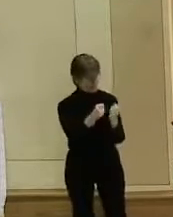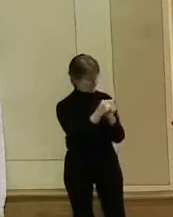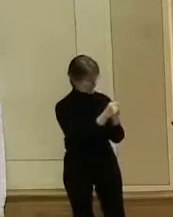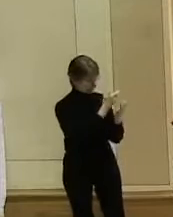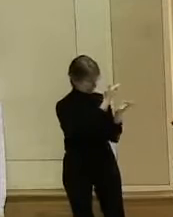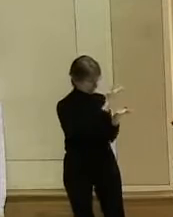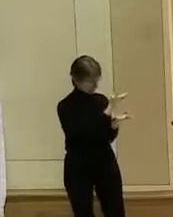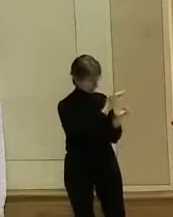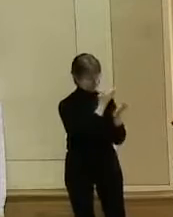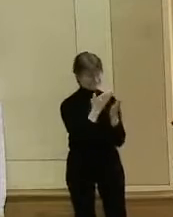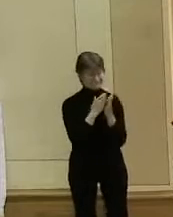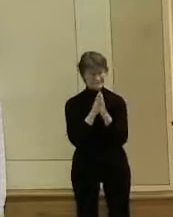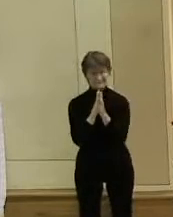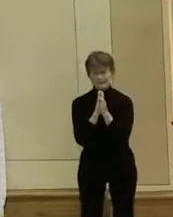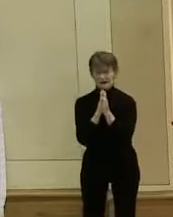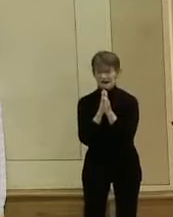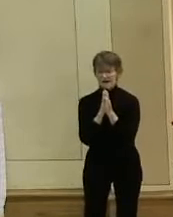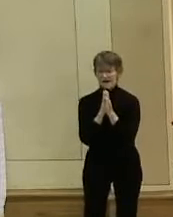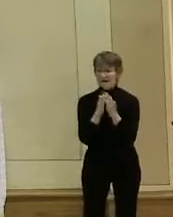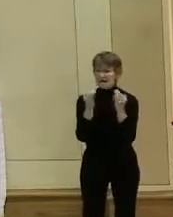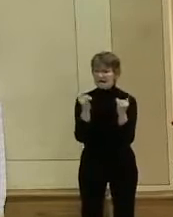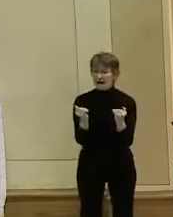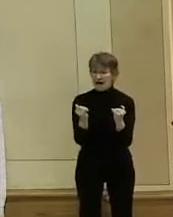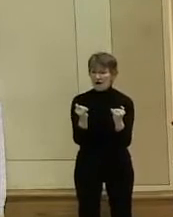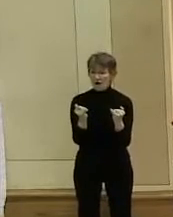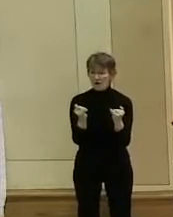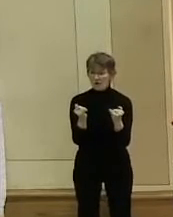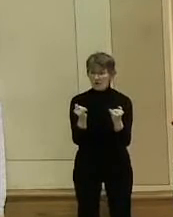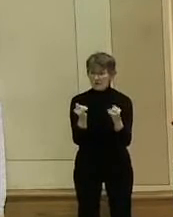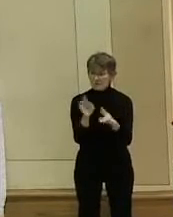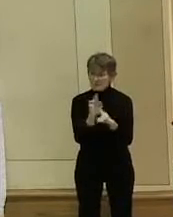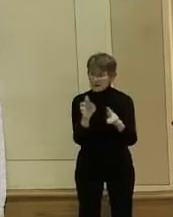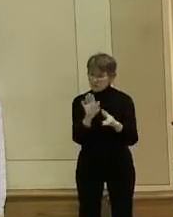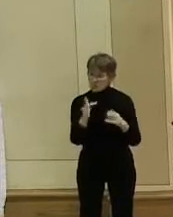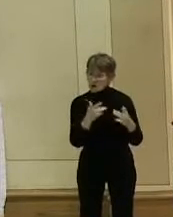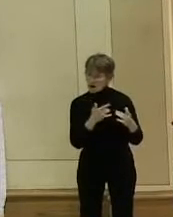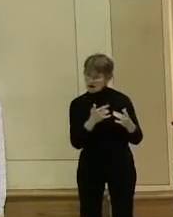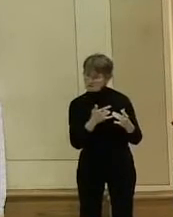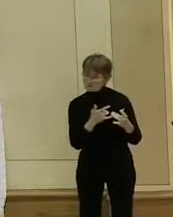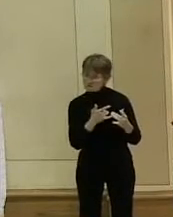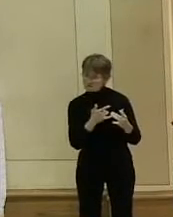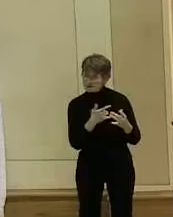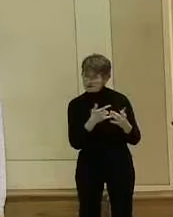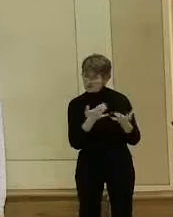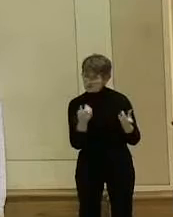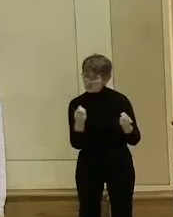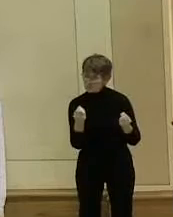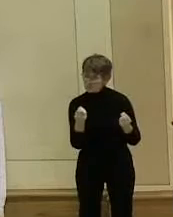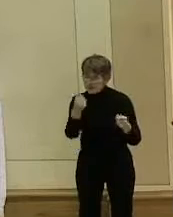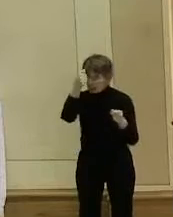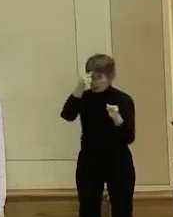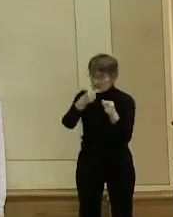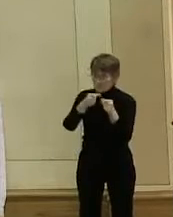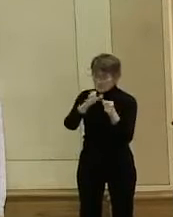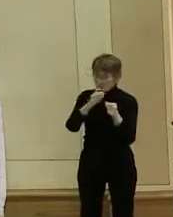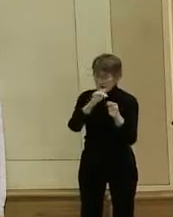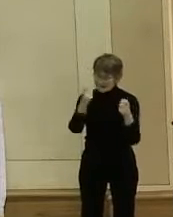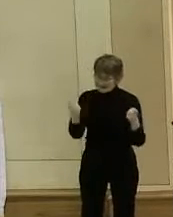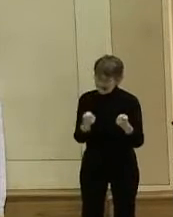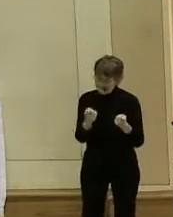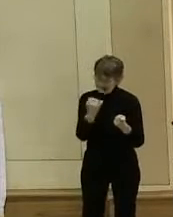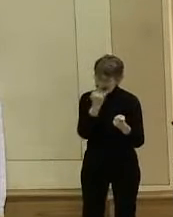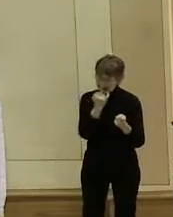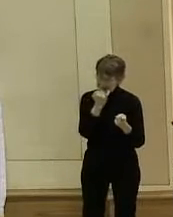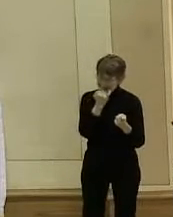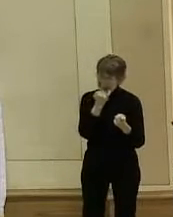with your spirit. Let's now prepare our hearts. Let's call to mind our sins. Let's ask the Lord